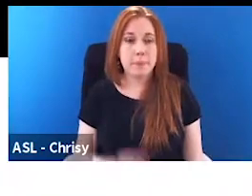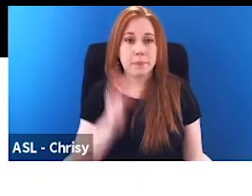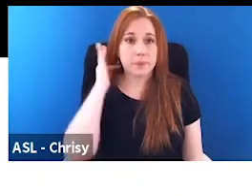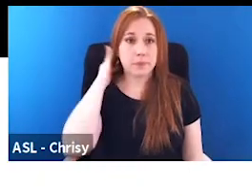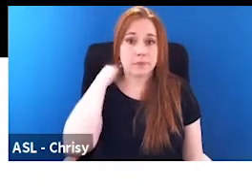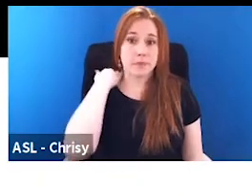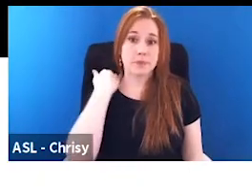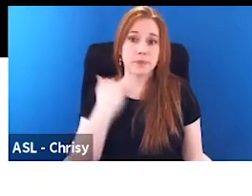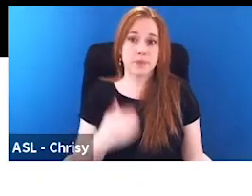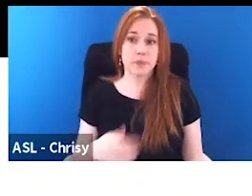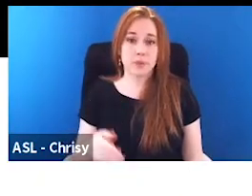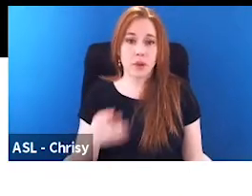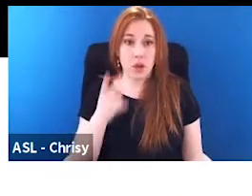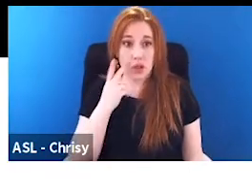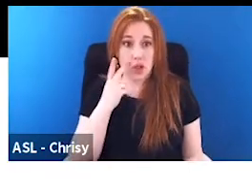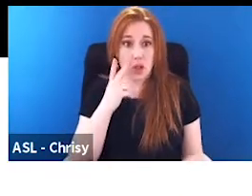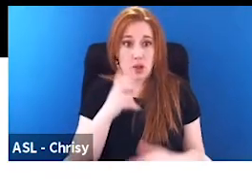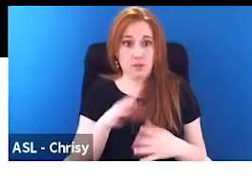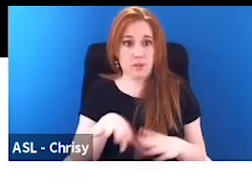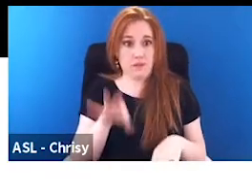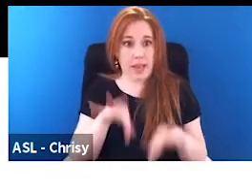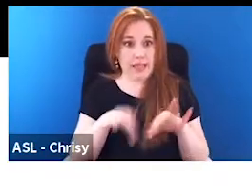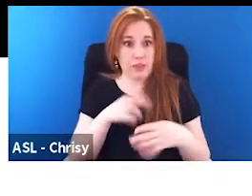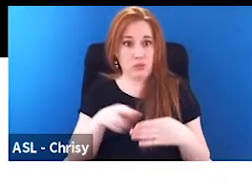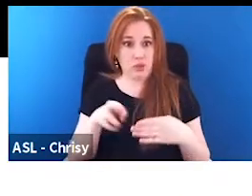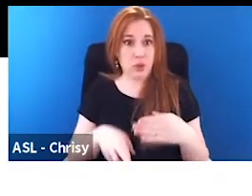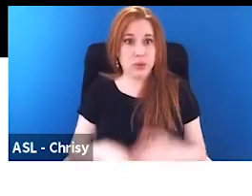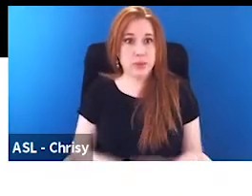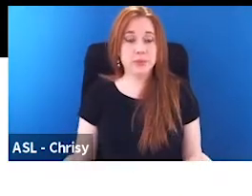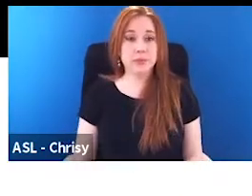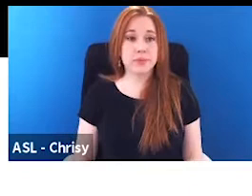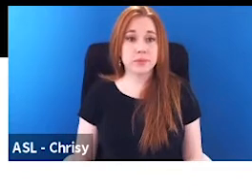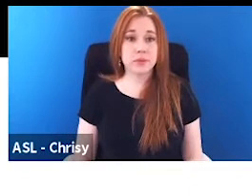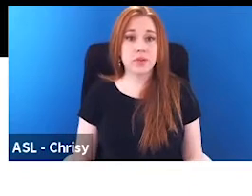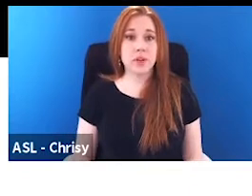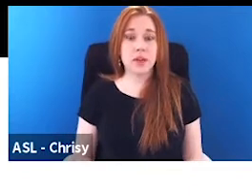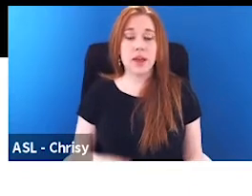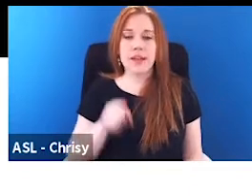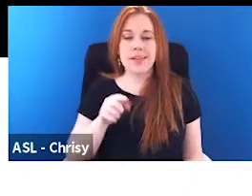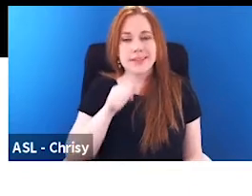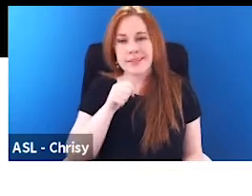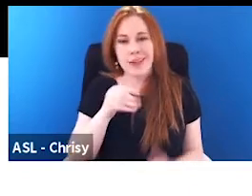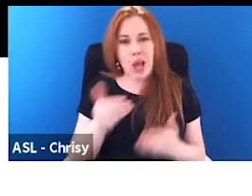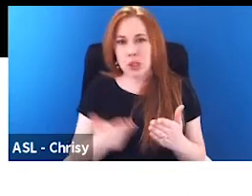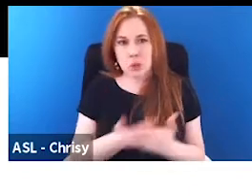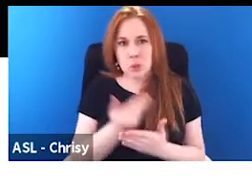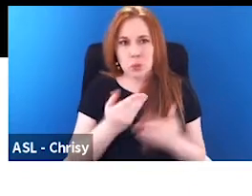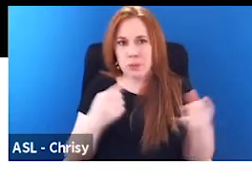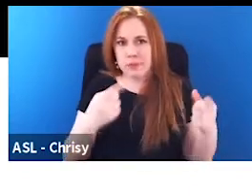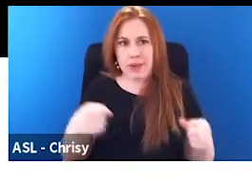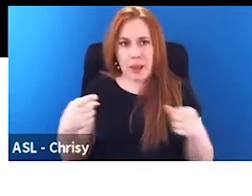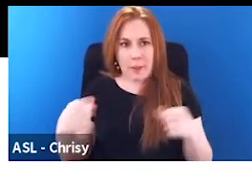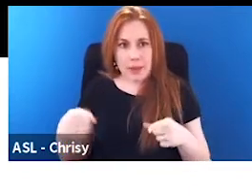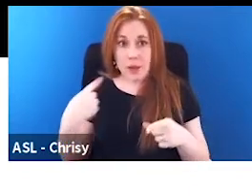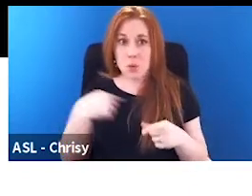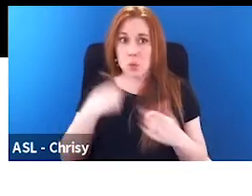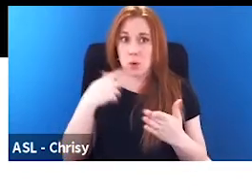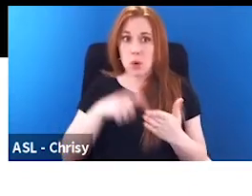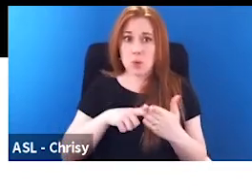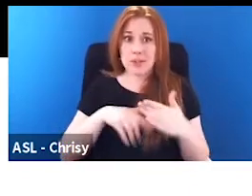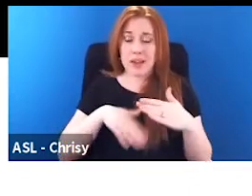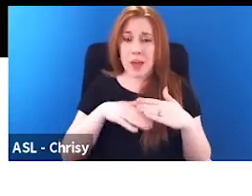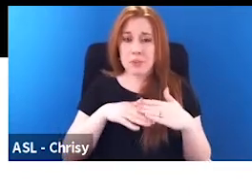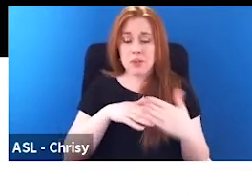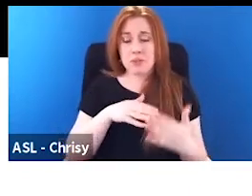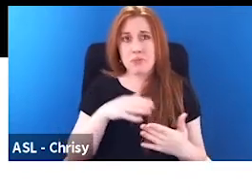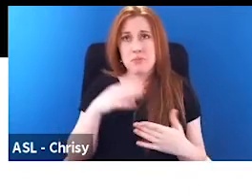We'll go to what our findings are. And this is not a new phenomenon. What we're finding is that up to maybe 5 to